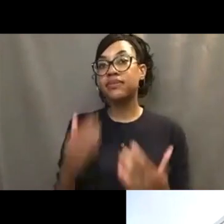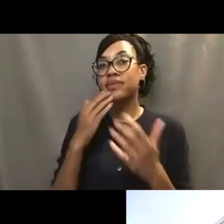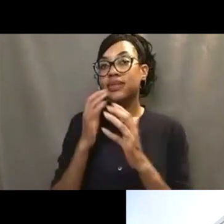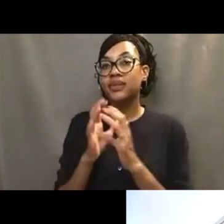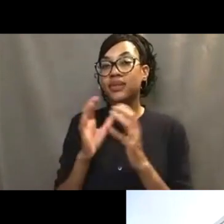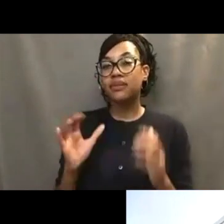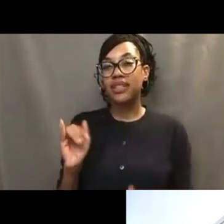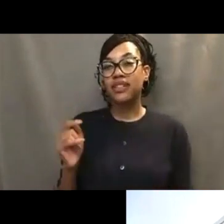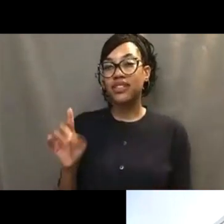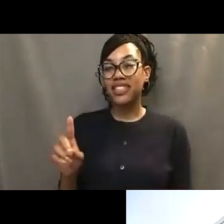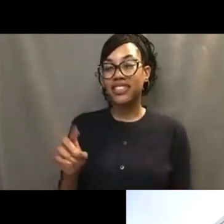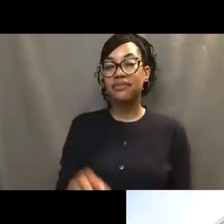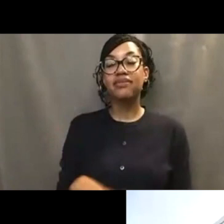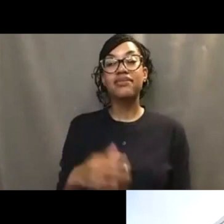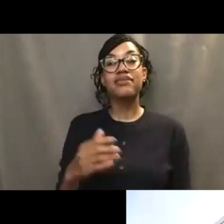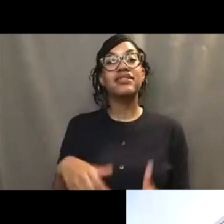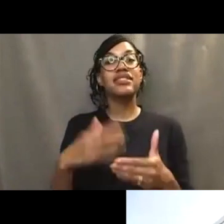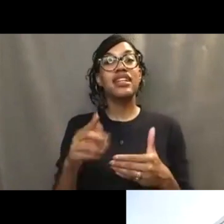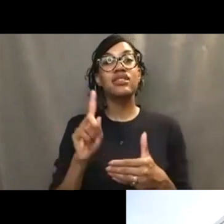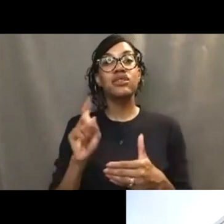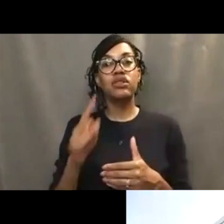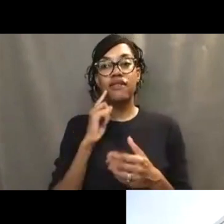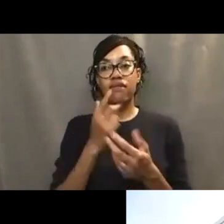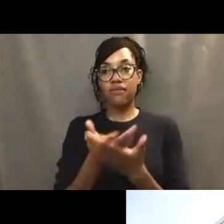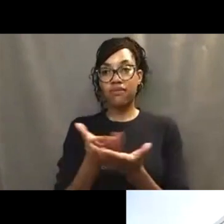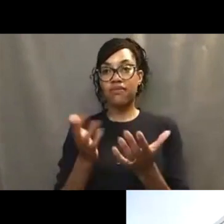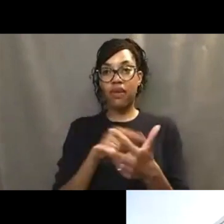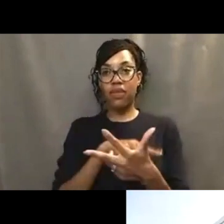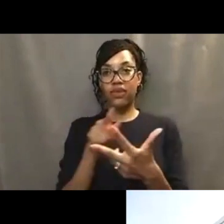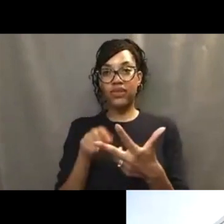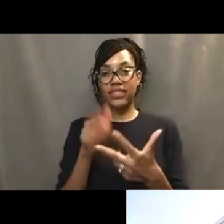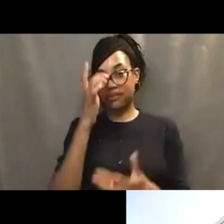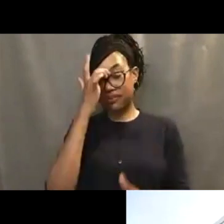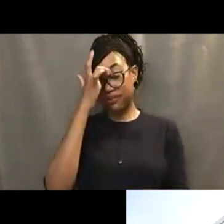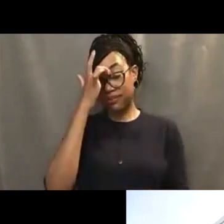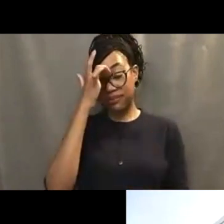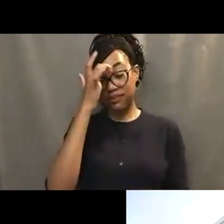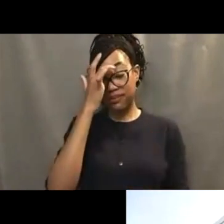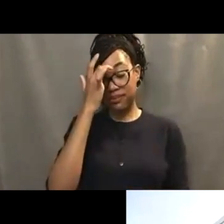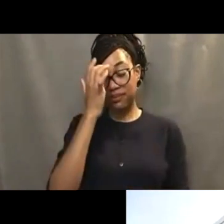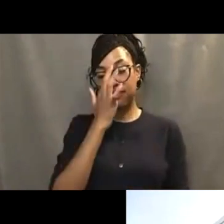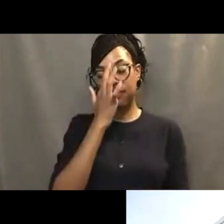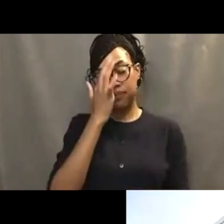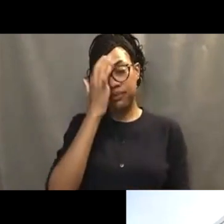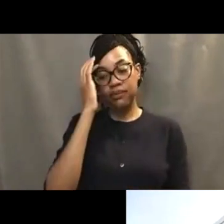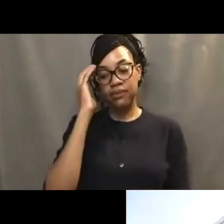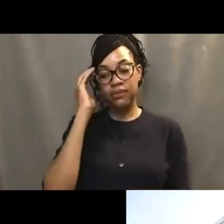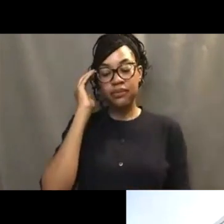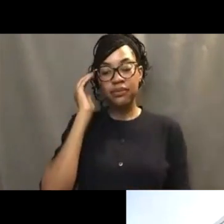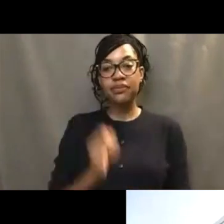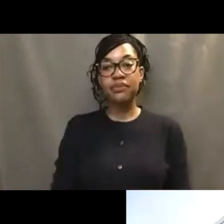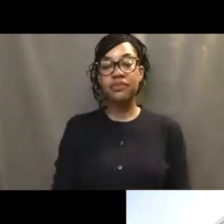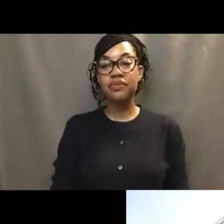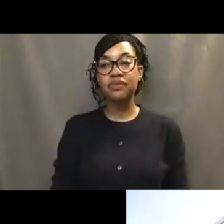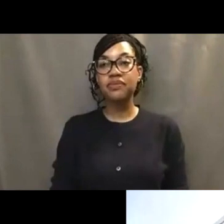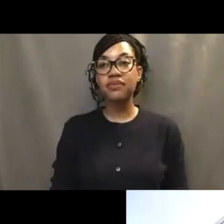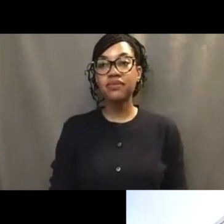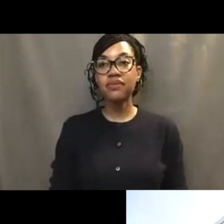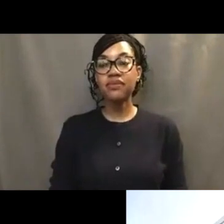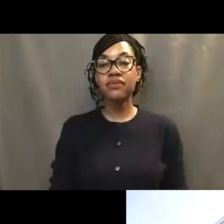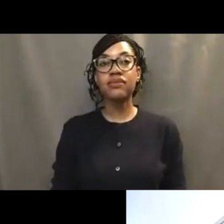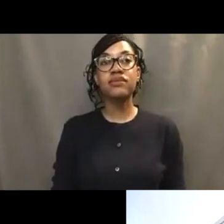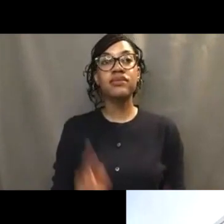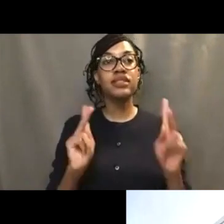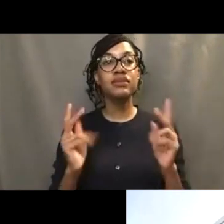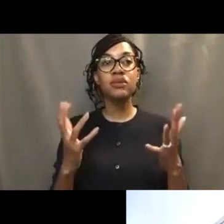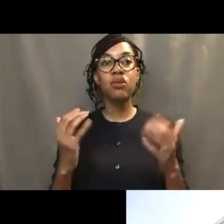is for all three panelists. So all of you feel free to jump in here. People want to know how are you engaging